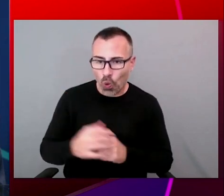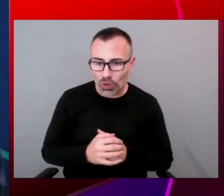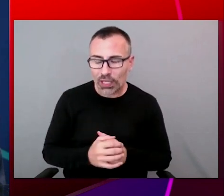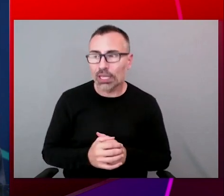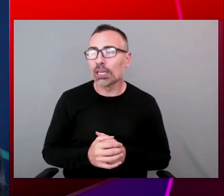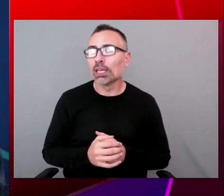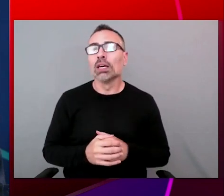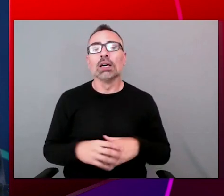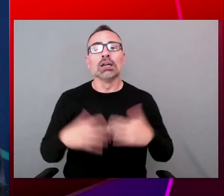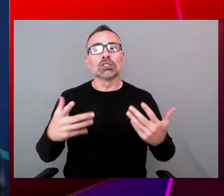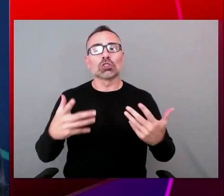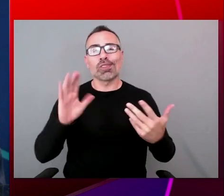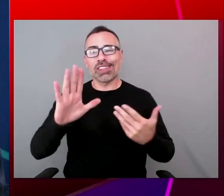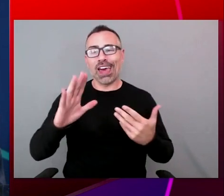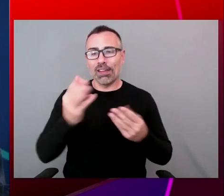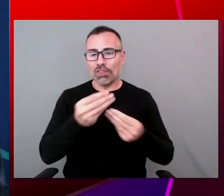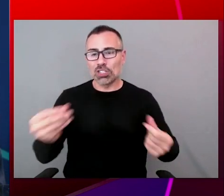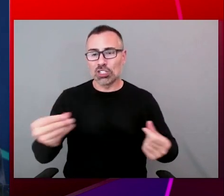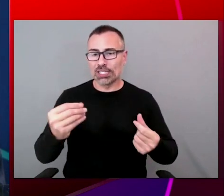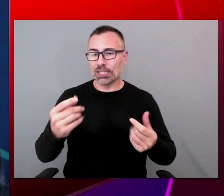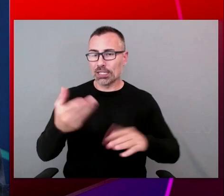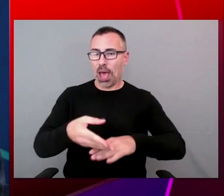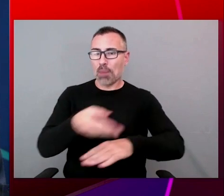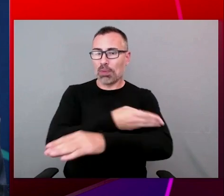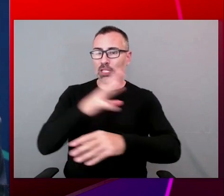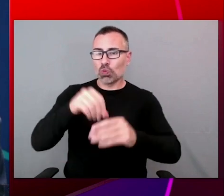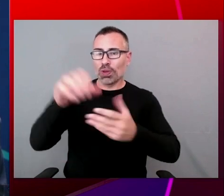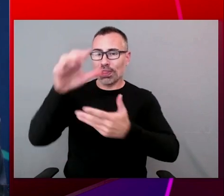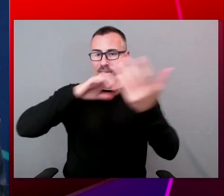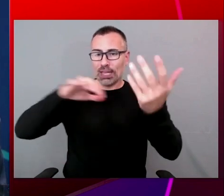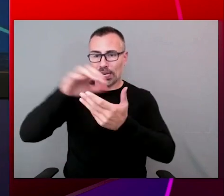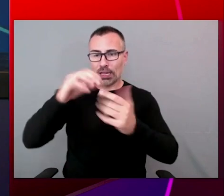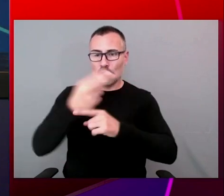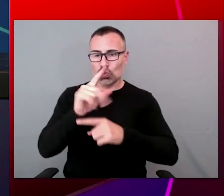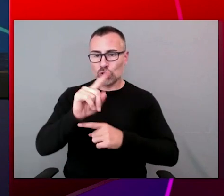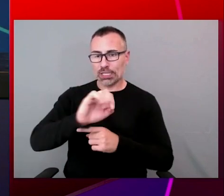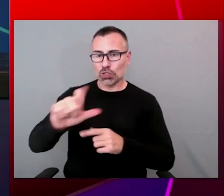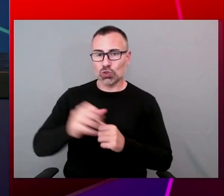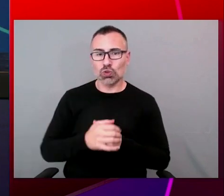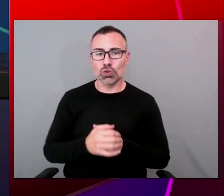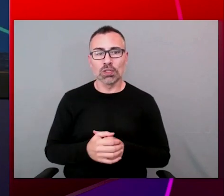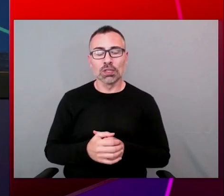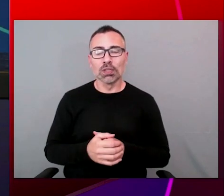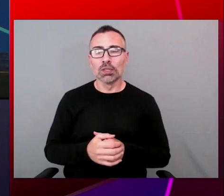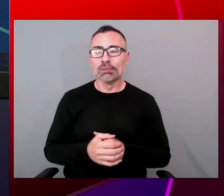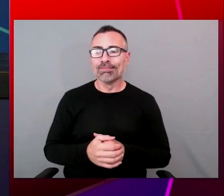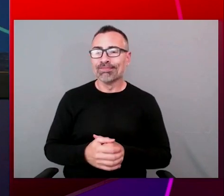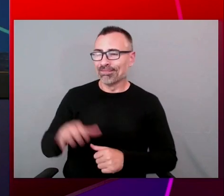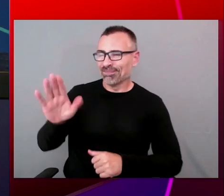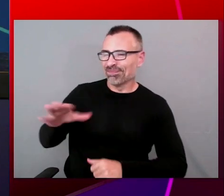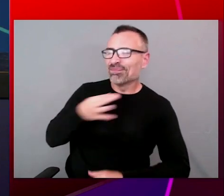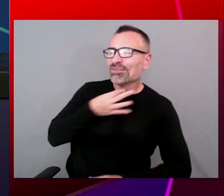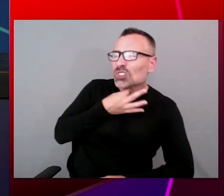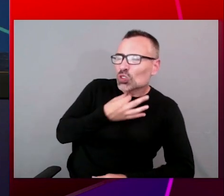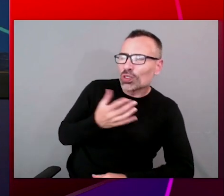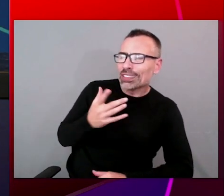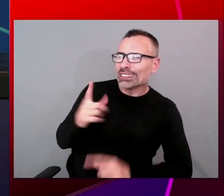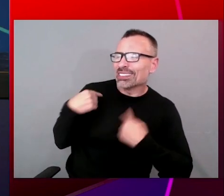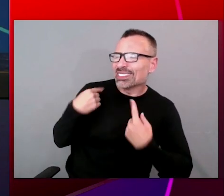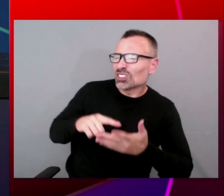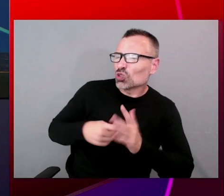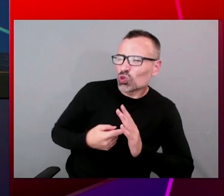in the cloud using those tools. What would you say has been the biggest wow factor since you guys have started down this journey to help